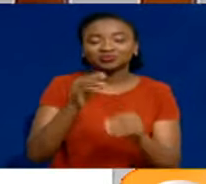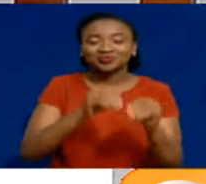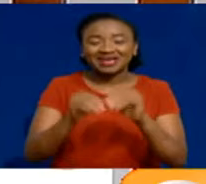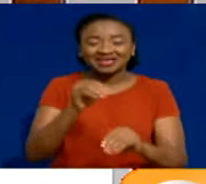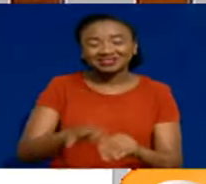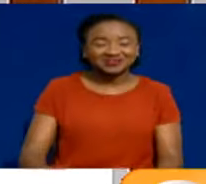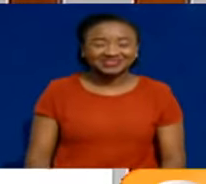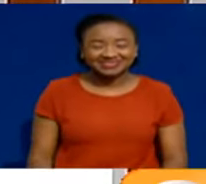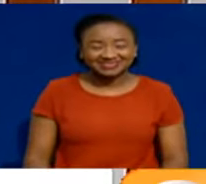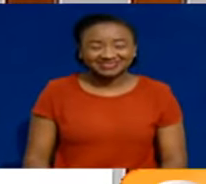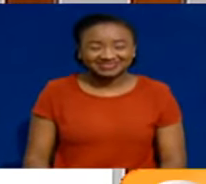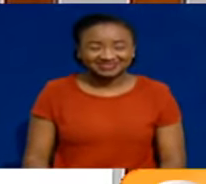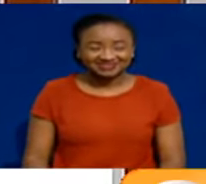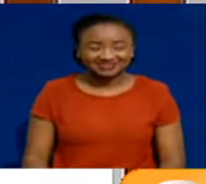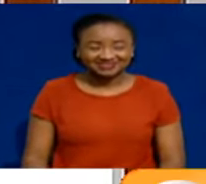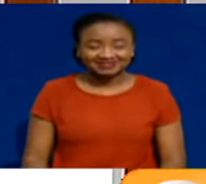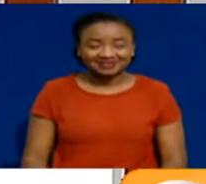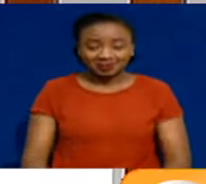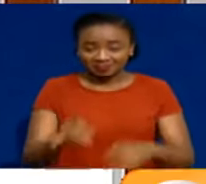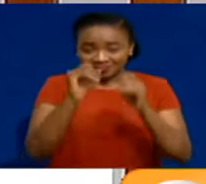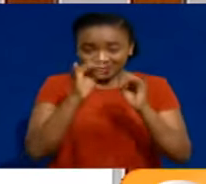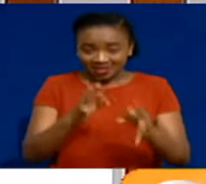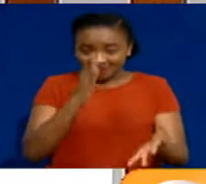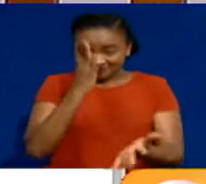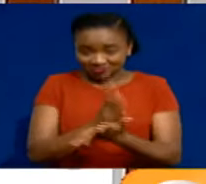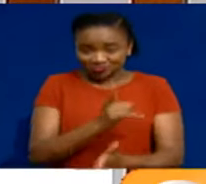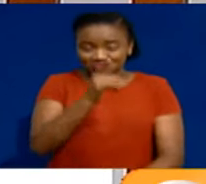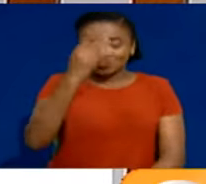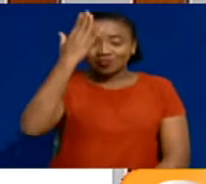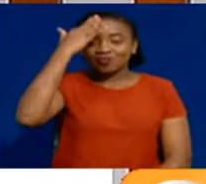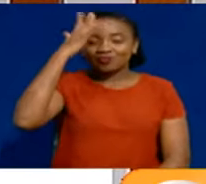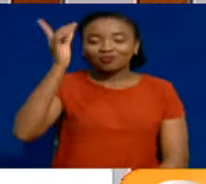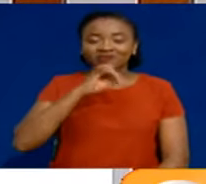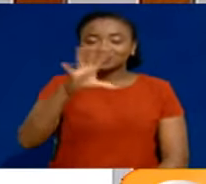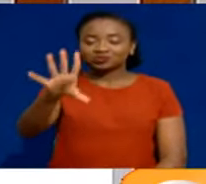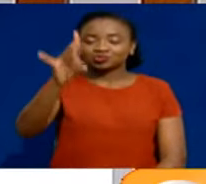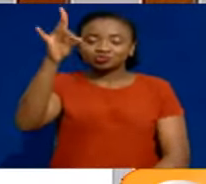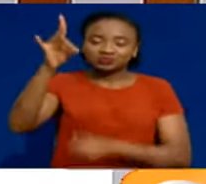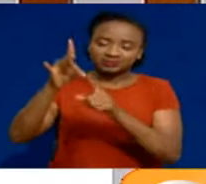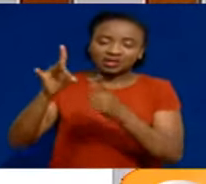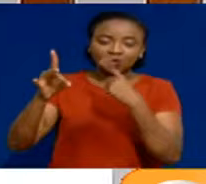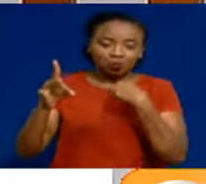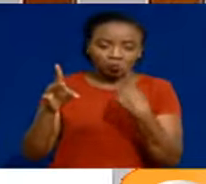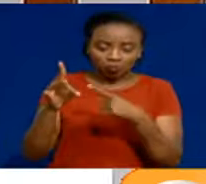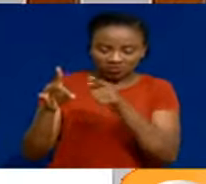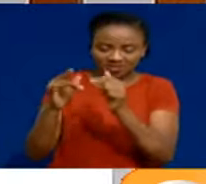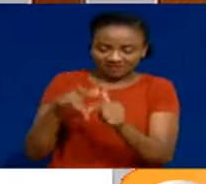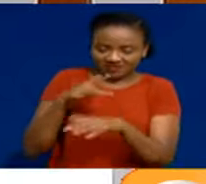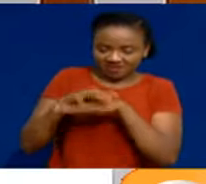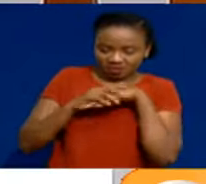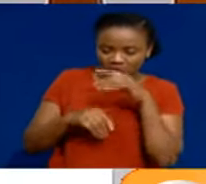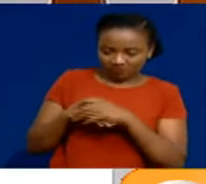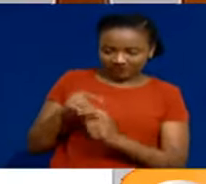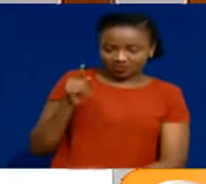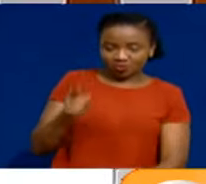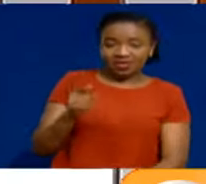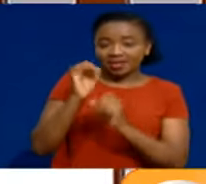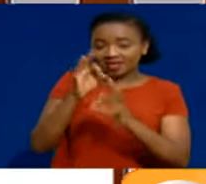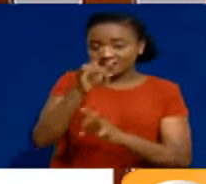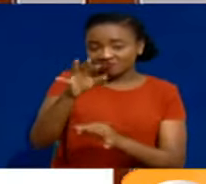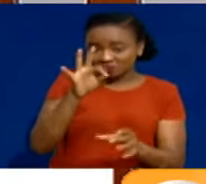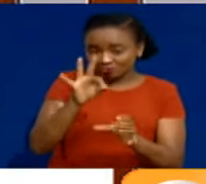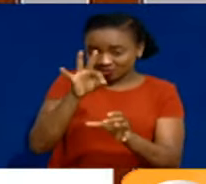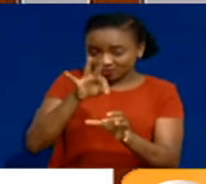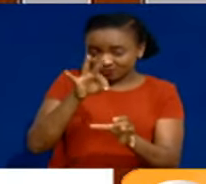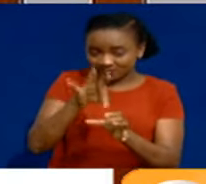2022 elections? If you know that, Then, if you have not registered as a